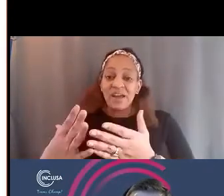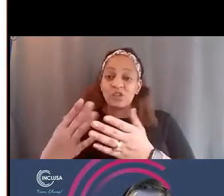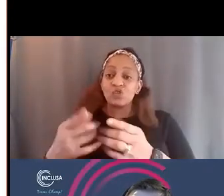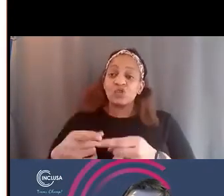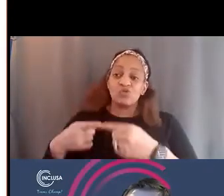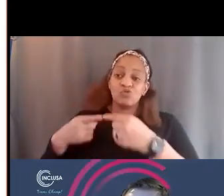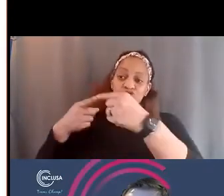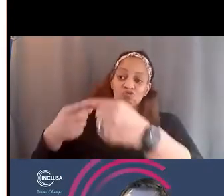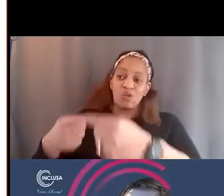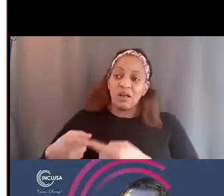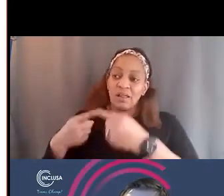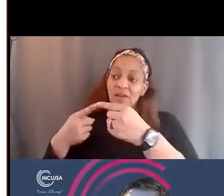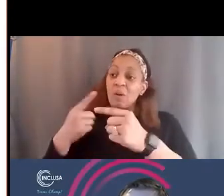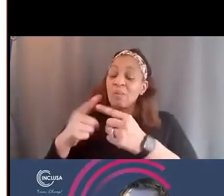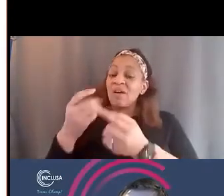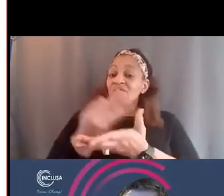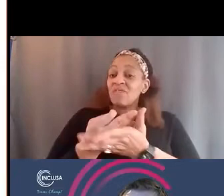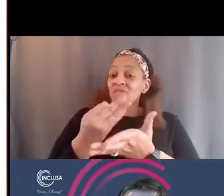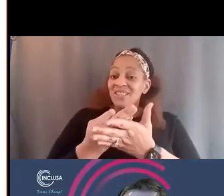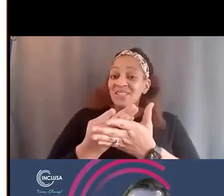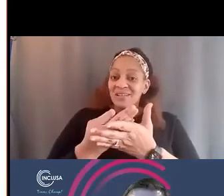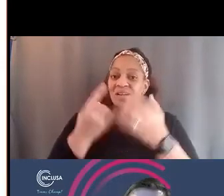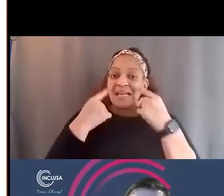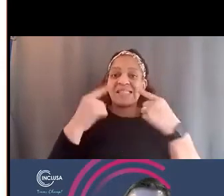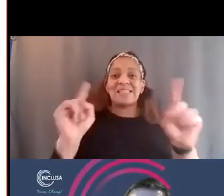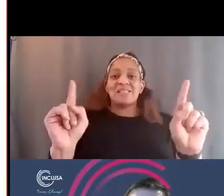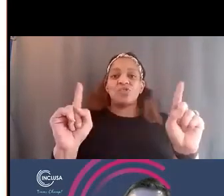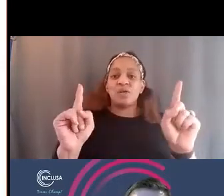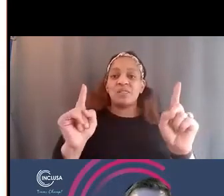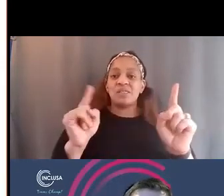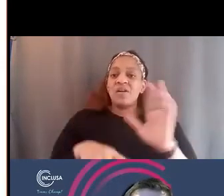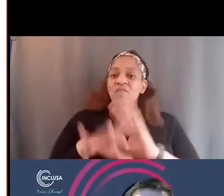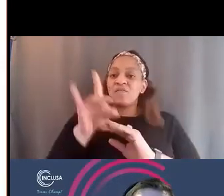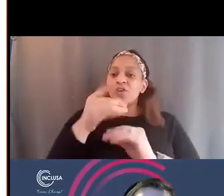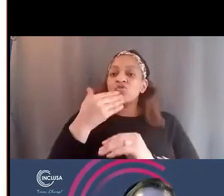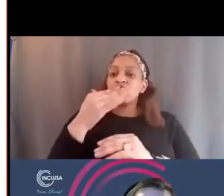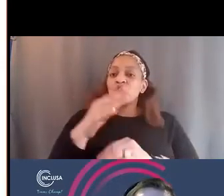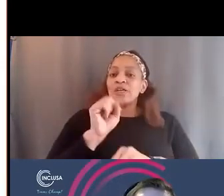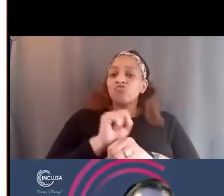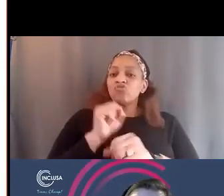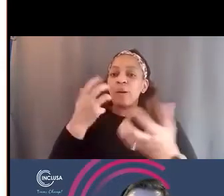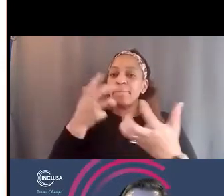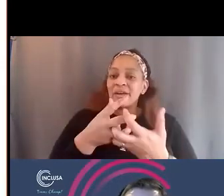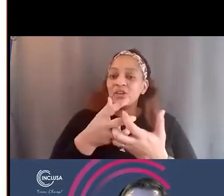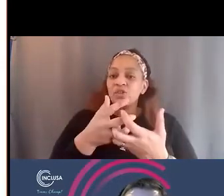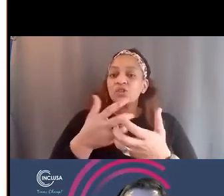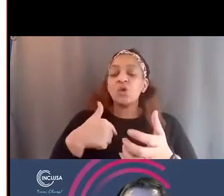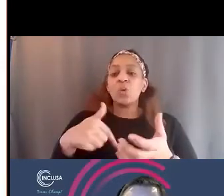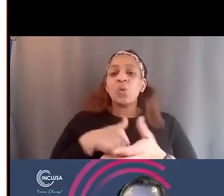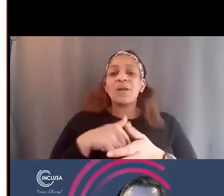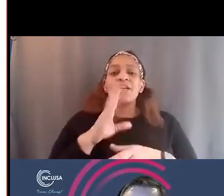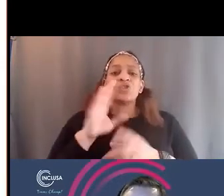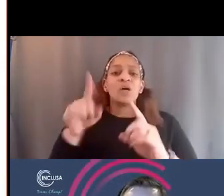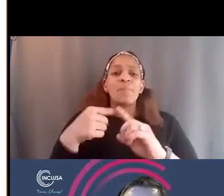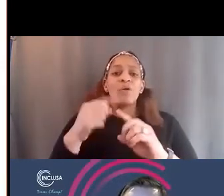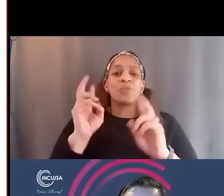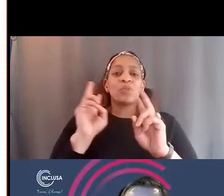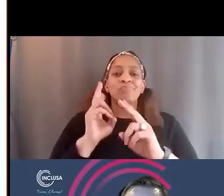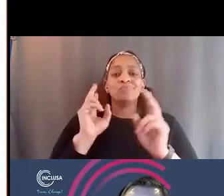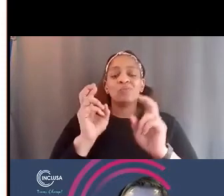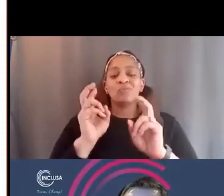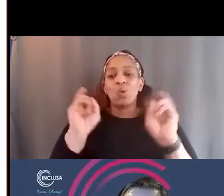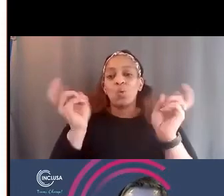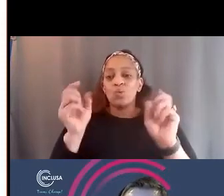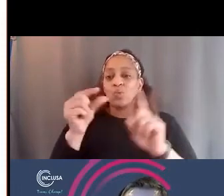struggling, but were being financially successful and finding really good job matches. And when I talk about fading, it's really about as